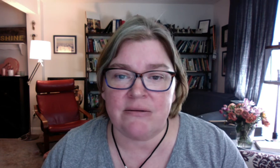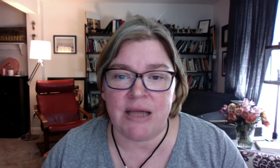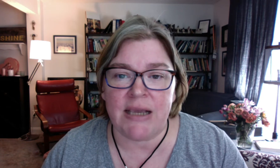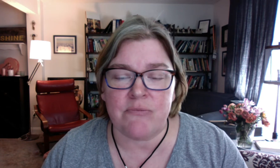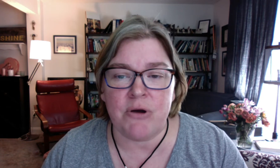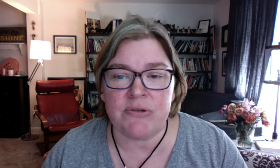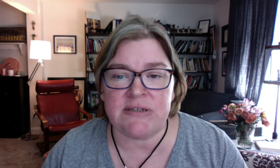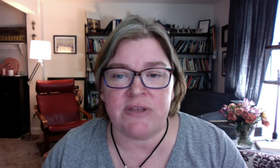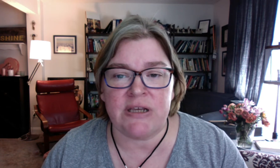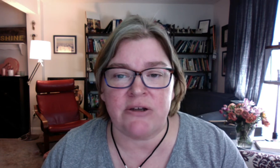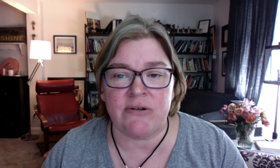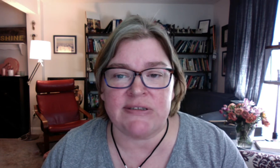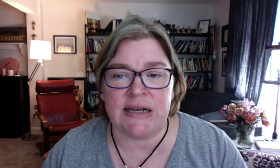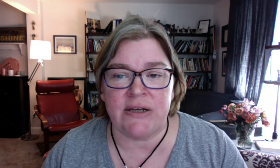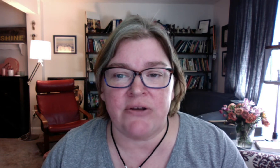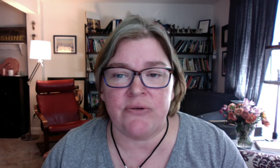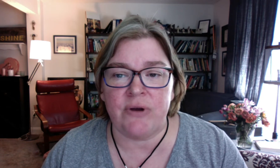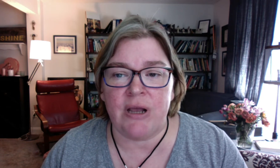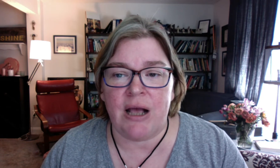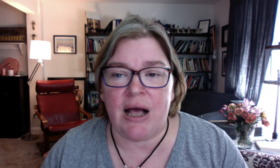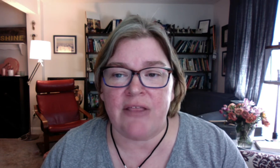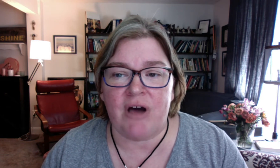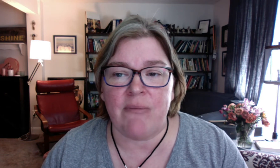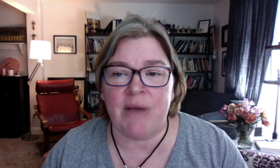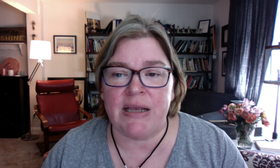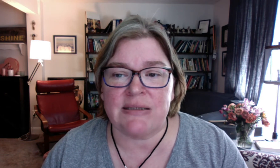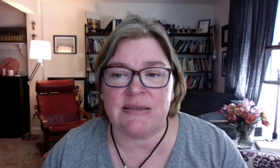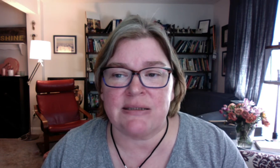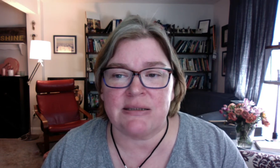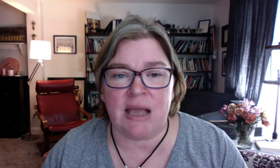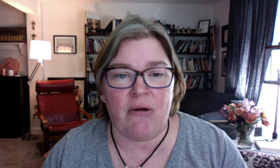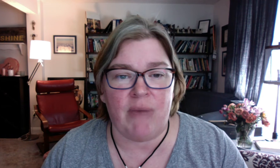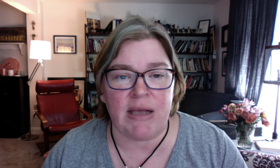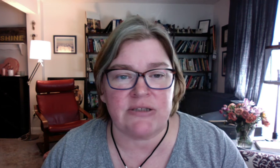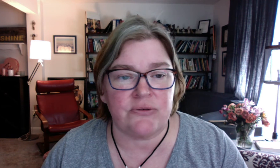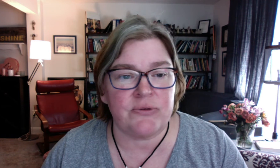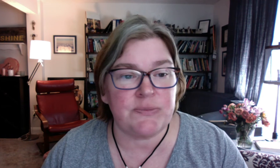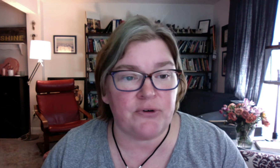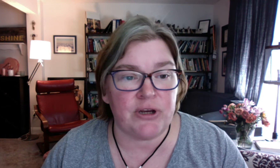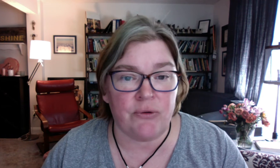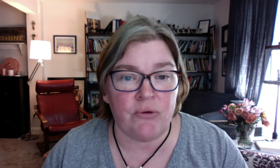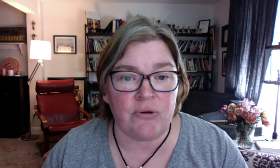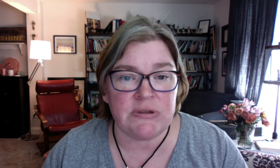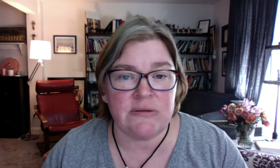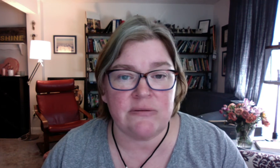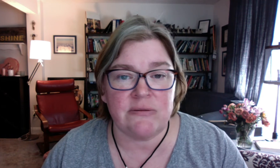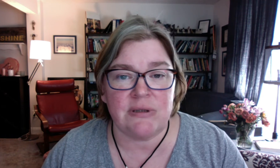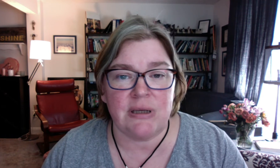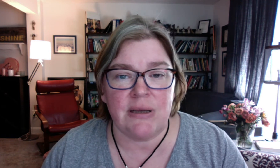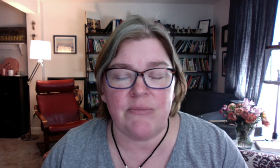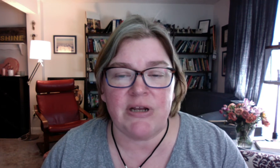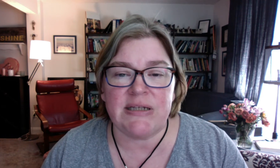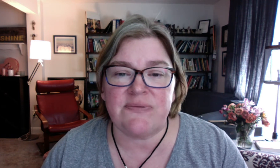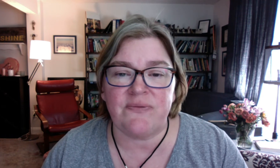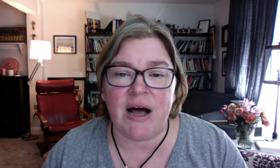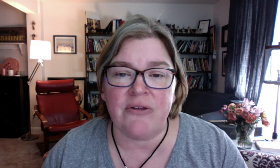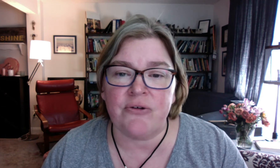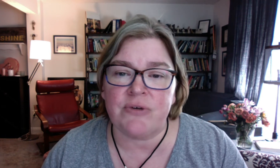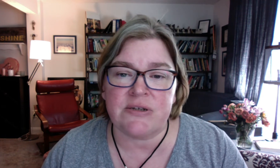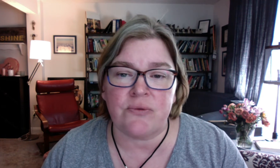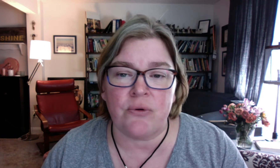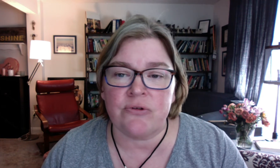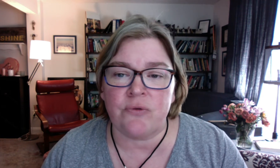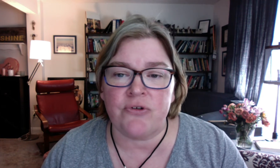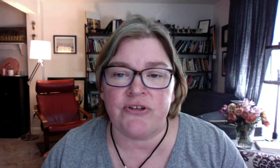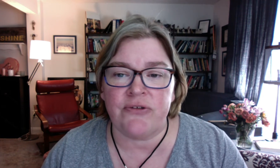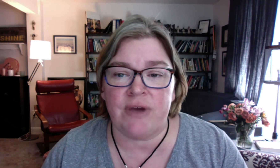then, like most of the adults I knew, I thought my assistant scoutmaster was pretty old. But his father